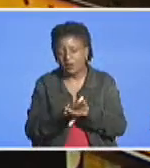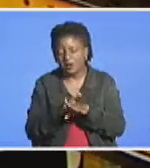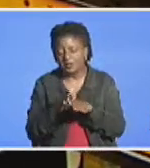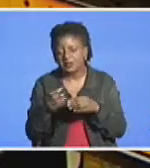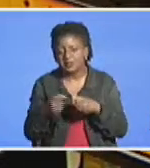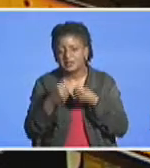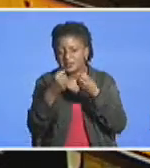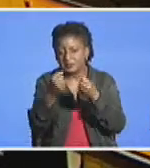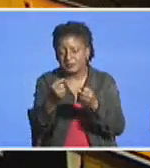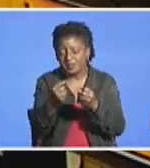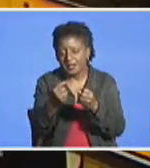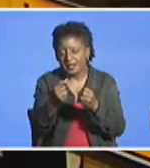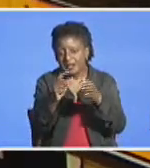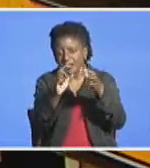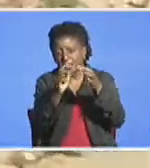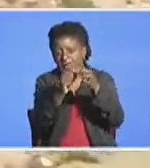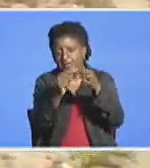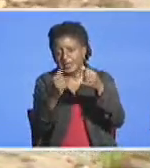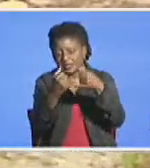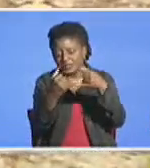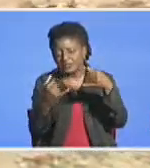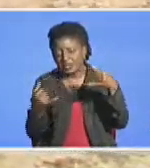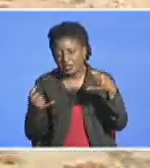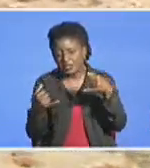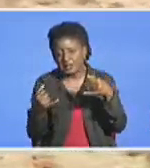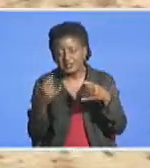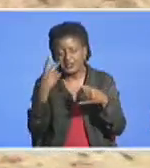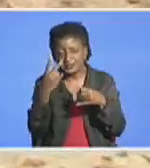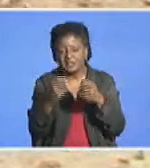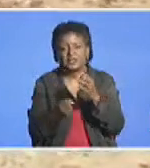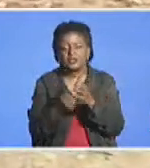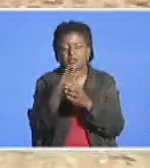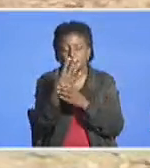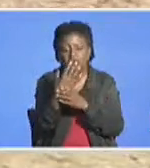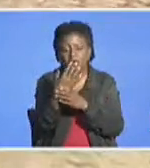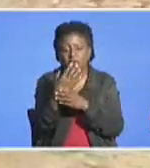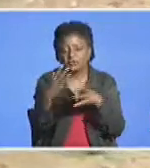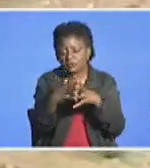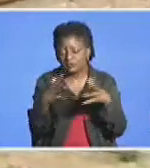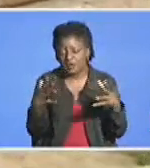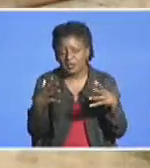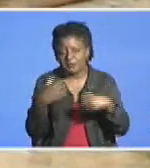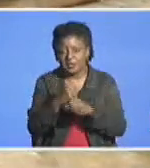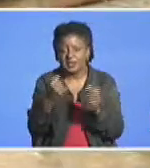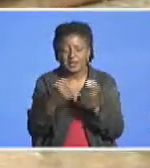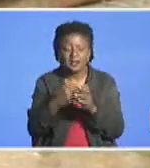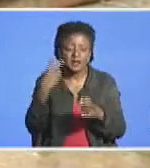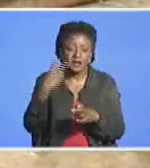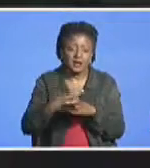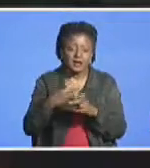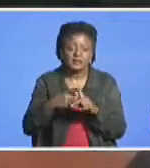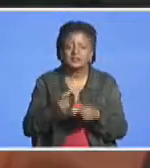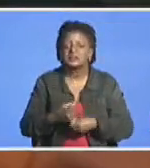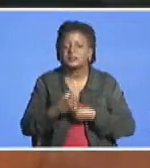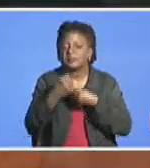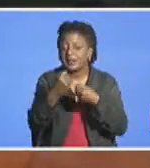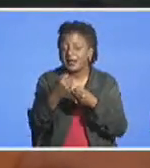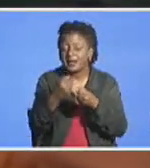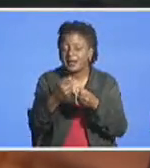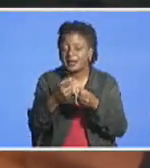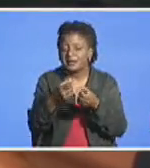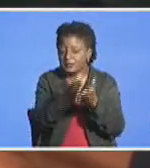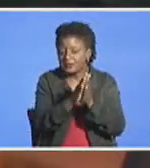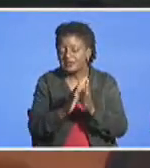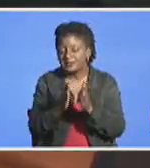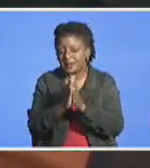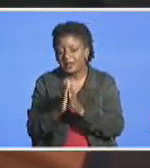global manufacturing sector grow exponentially, making it rather difficult to supply the demand for both machinery and fuel. Not